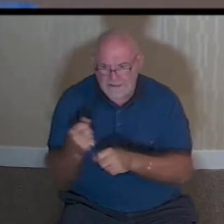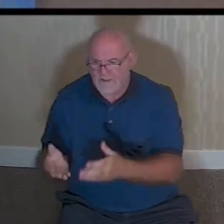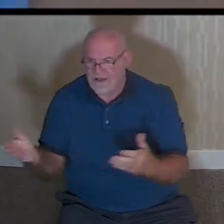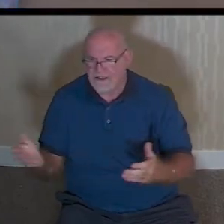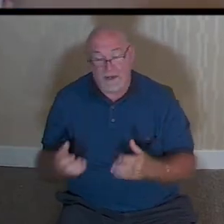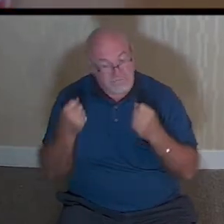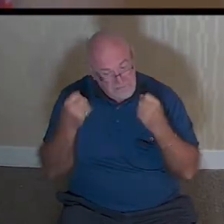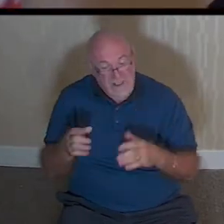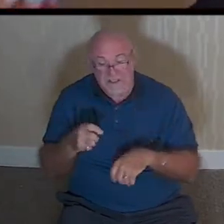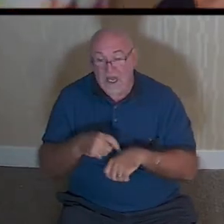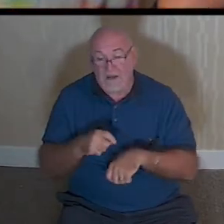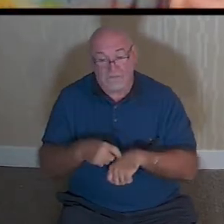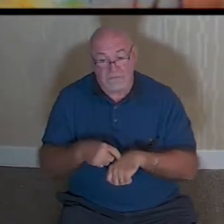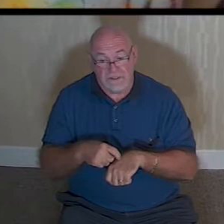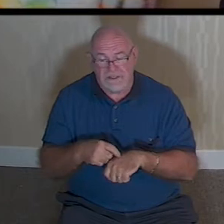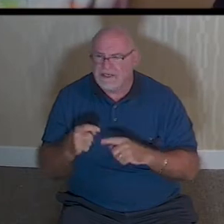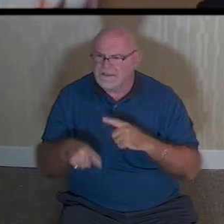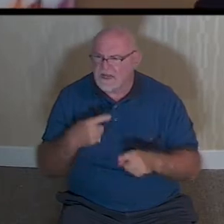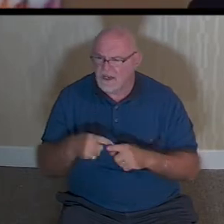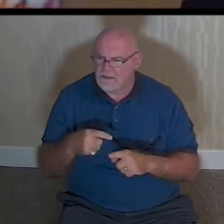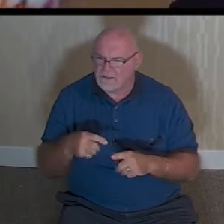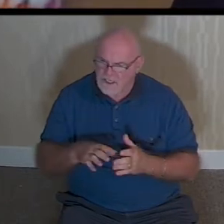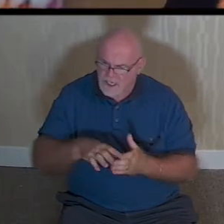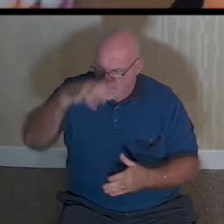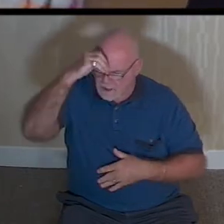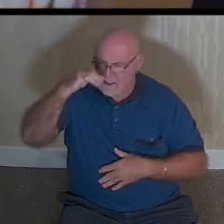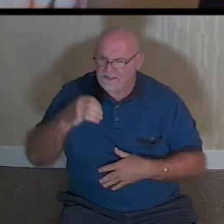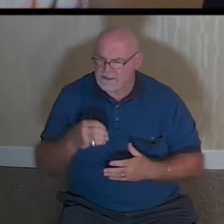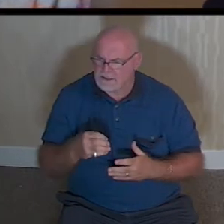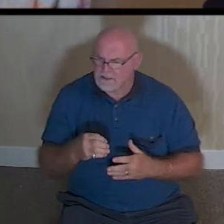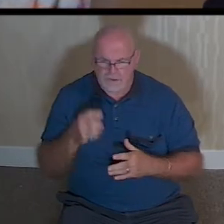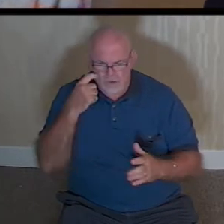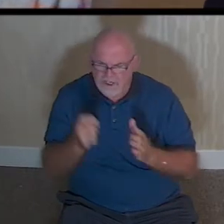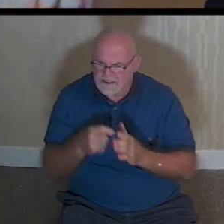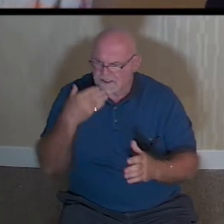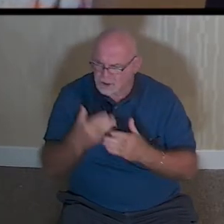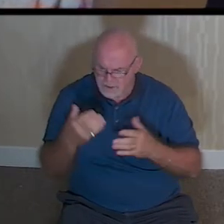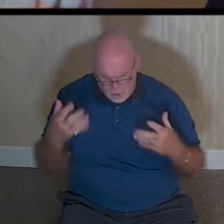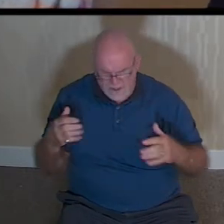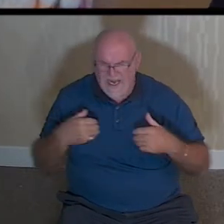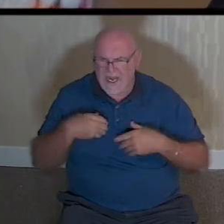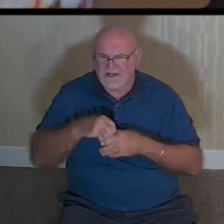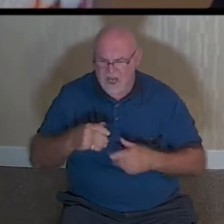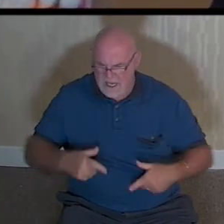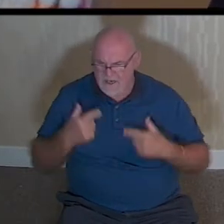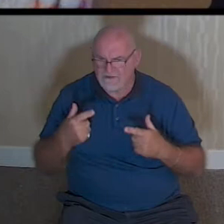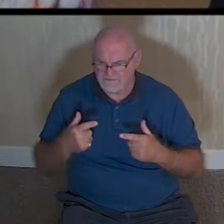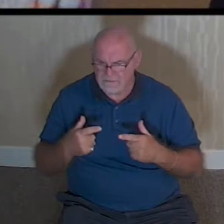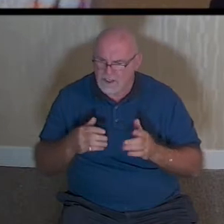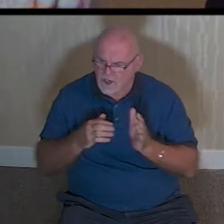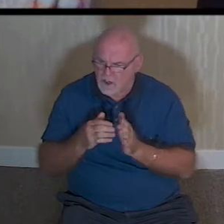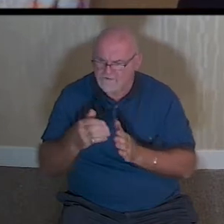of the times, it's about learning to recognize the good we already have in our life. Because often